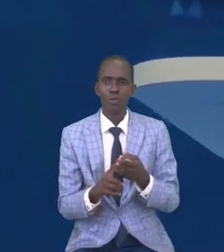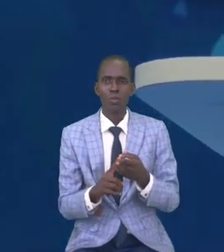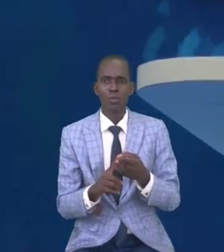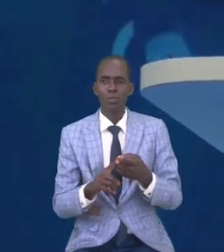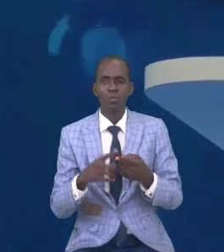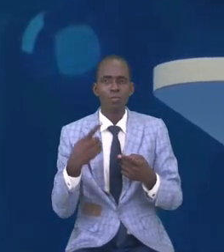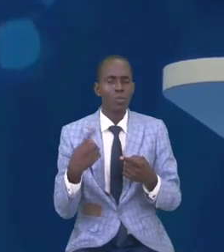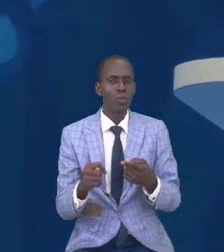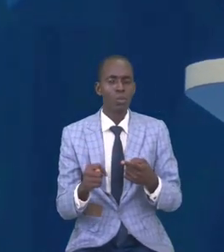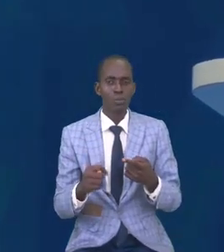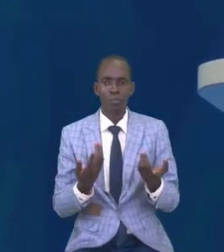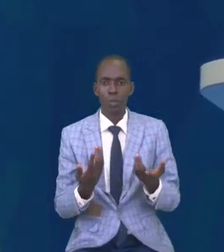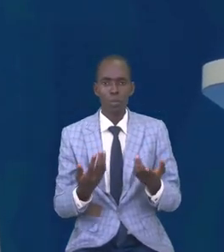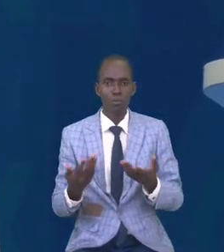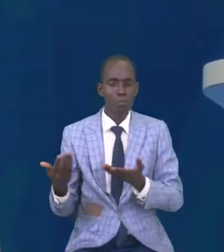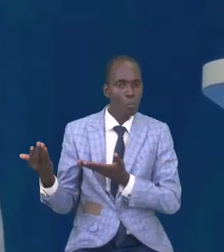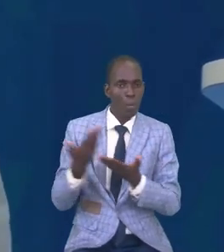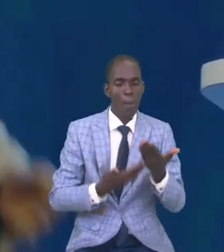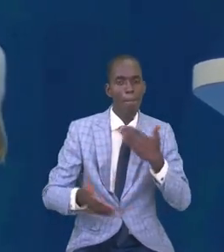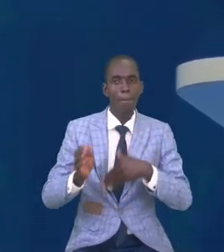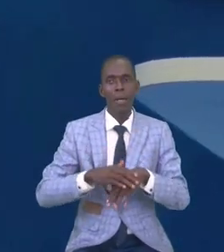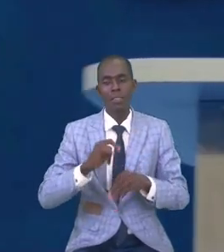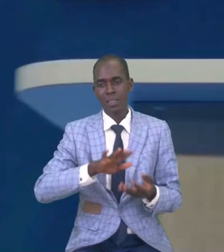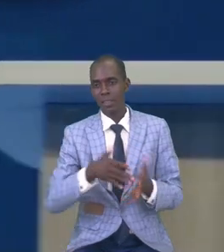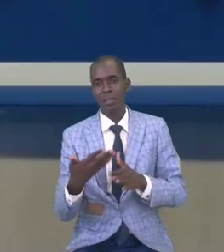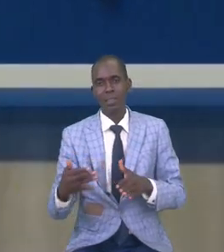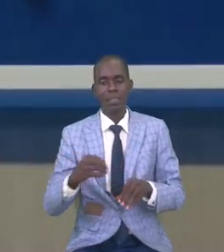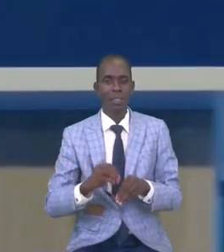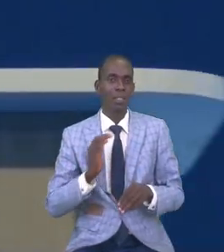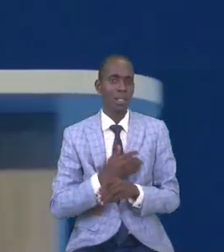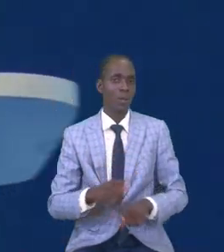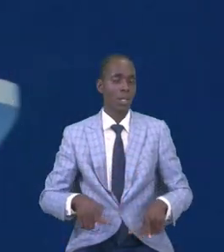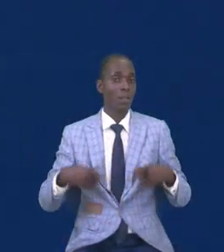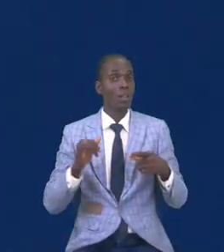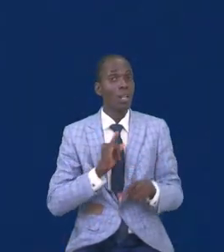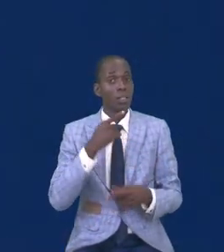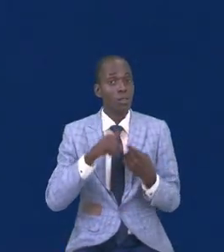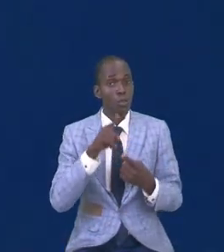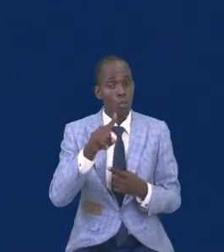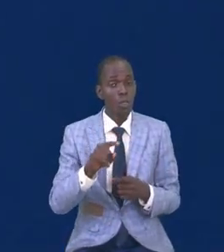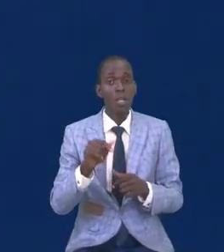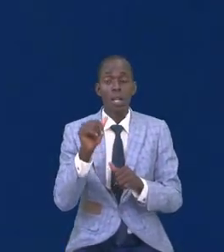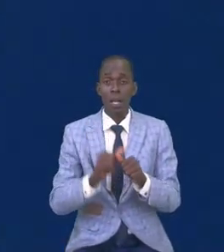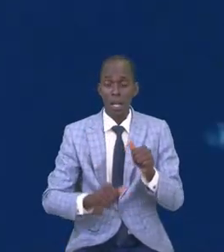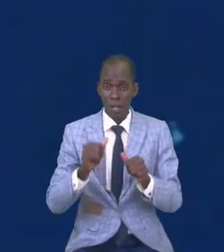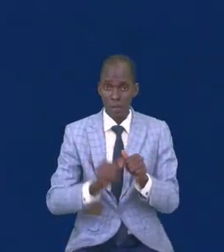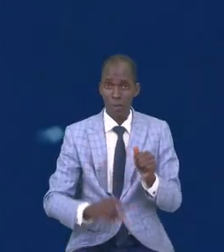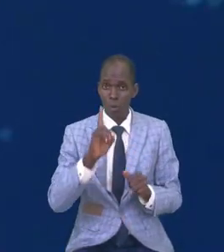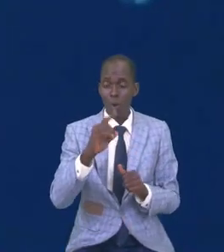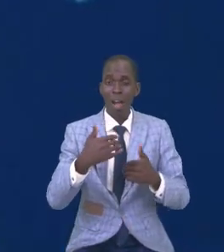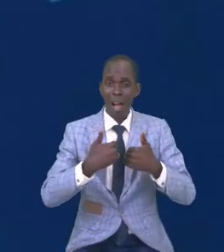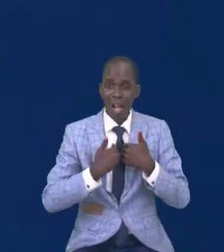dead battery of her life. I told you, every man has the inner man. That